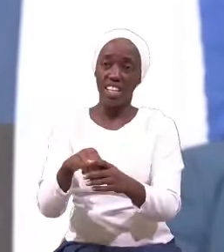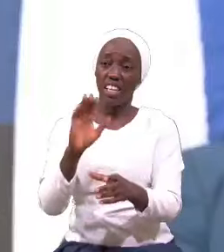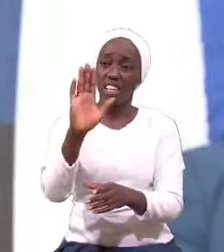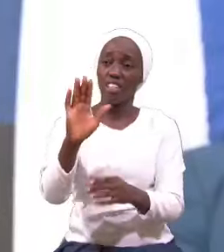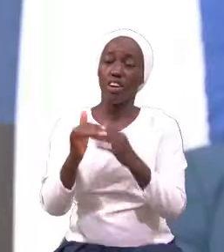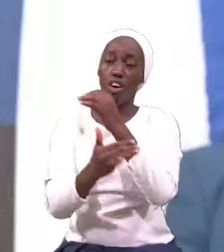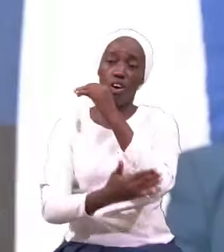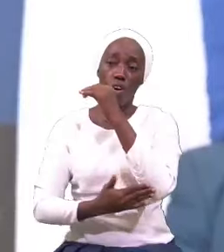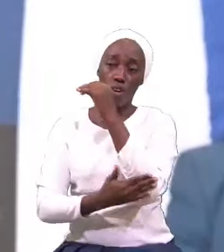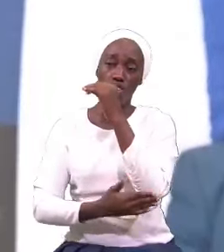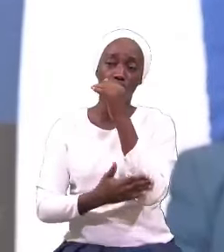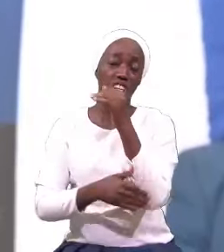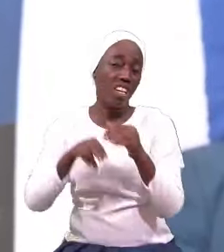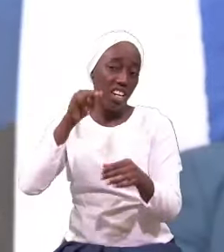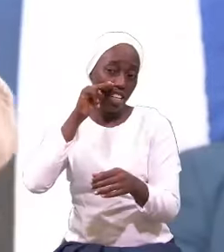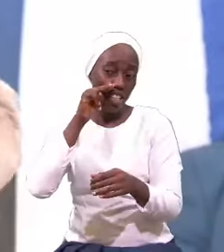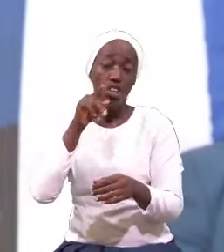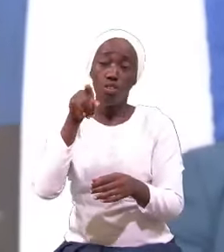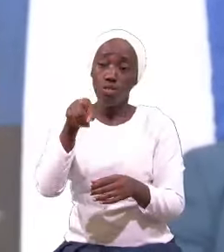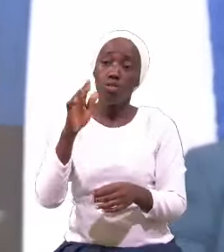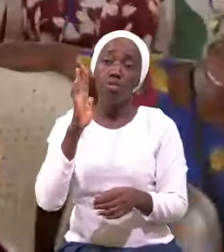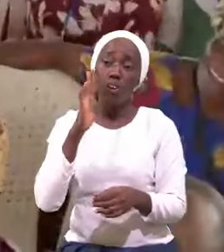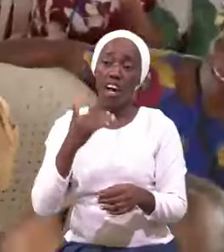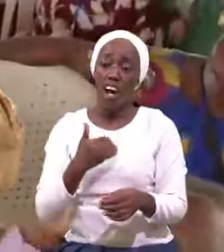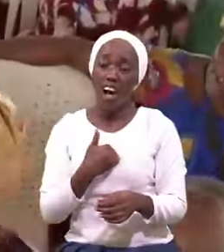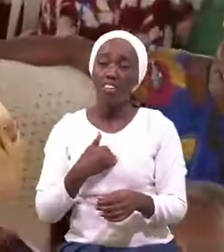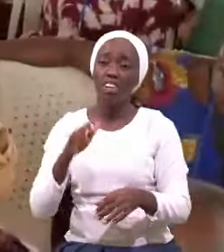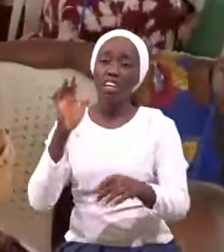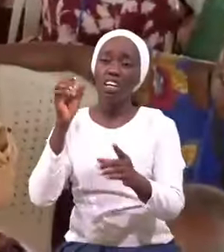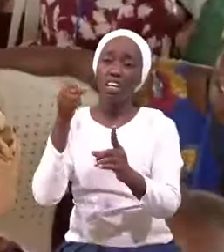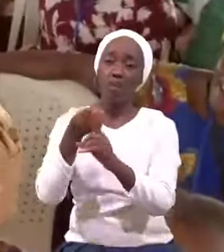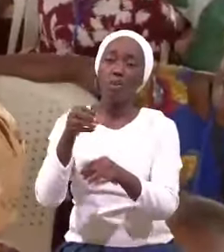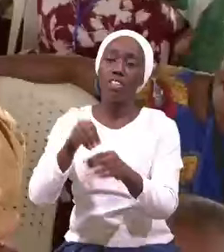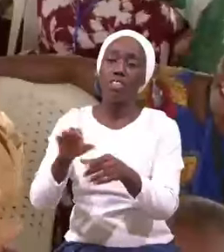You will have impact in your country, Cameroon.